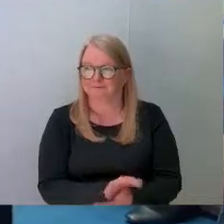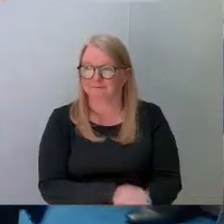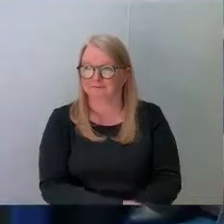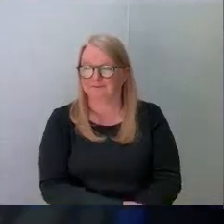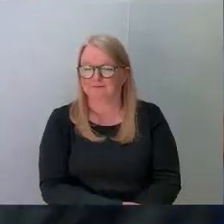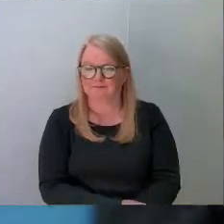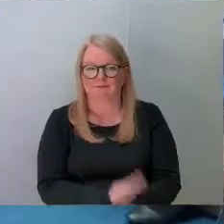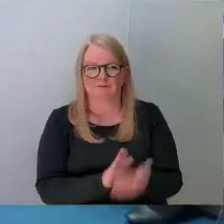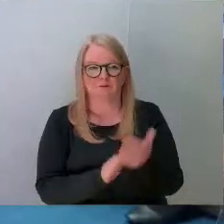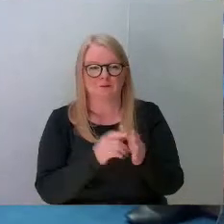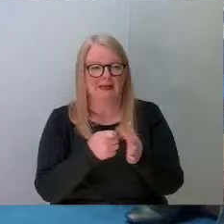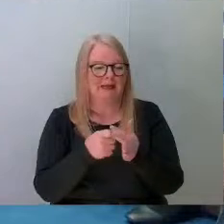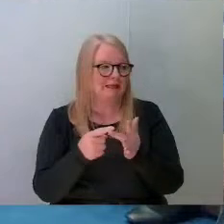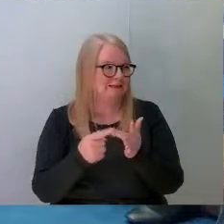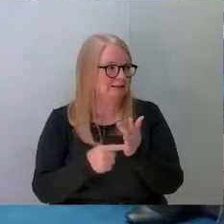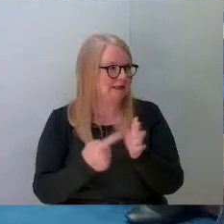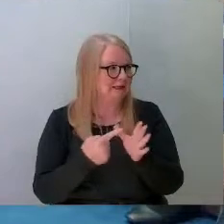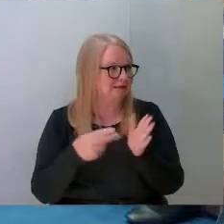Markita Novotna.